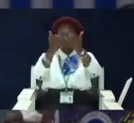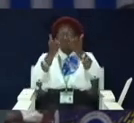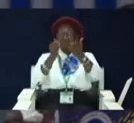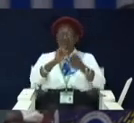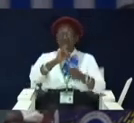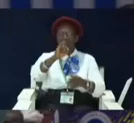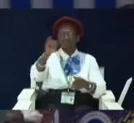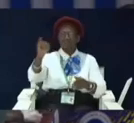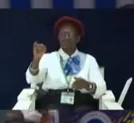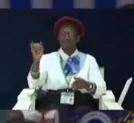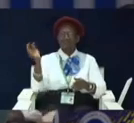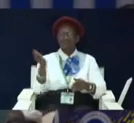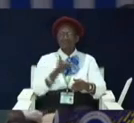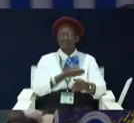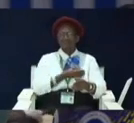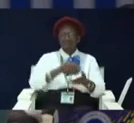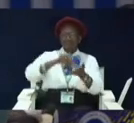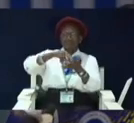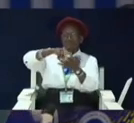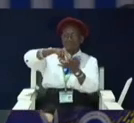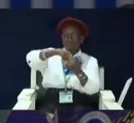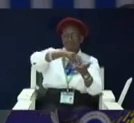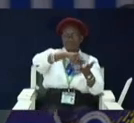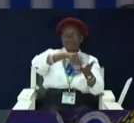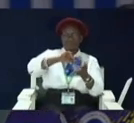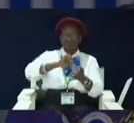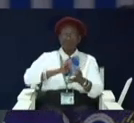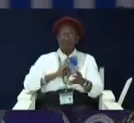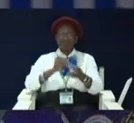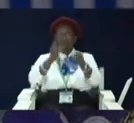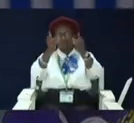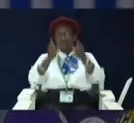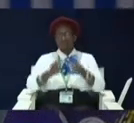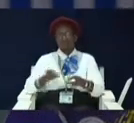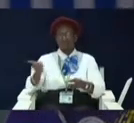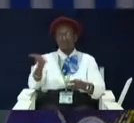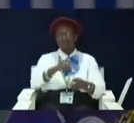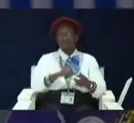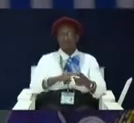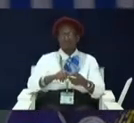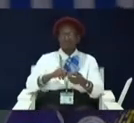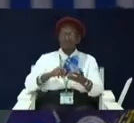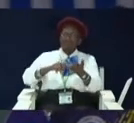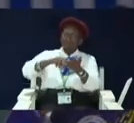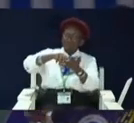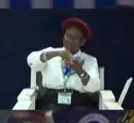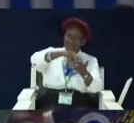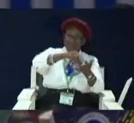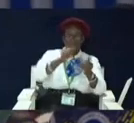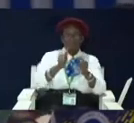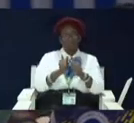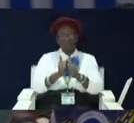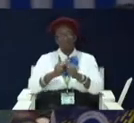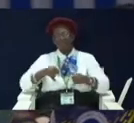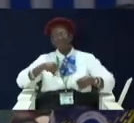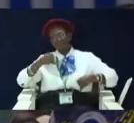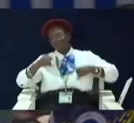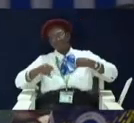ati jowa. I want you to dance with joy. Mo fe ko jo pelu ayo.